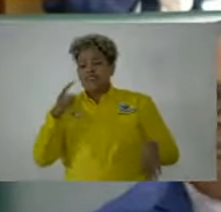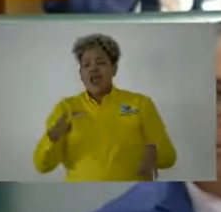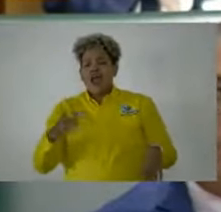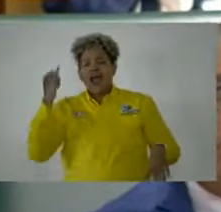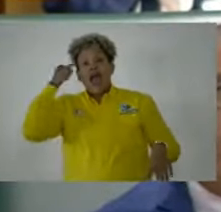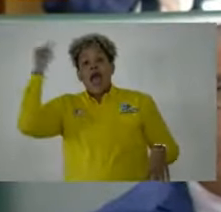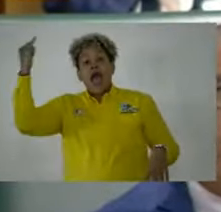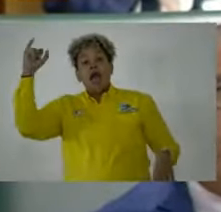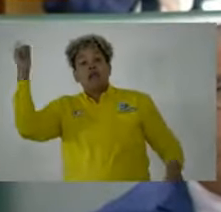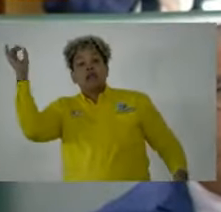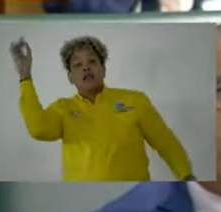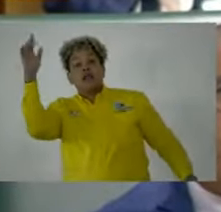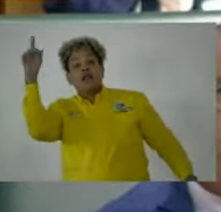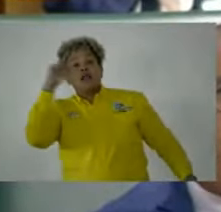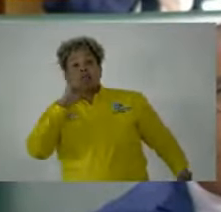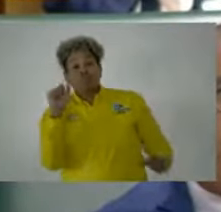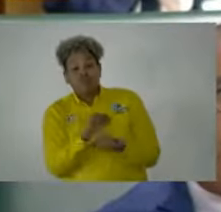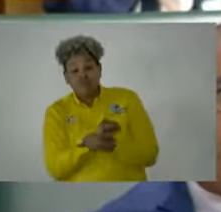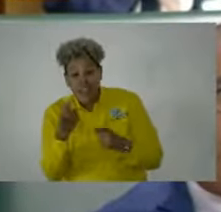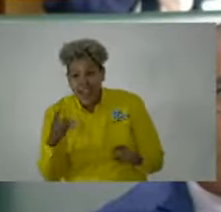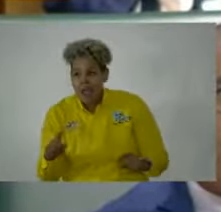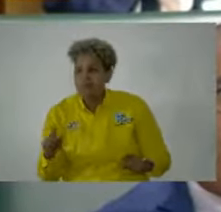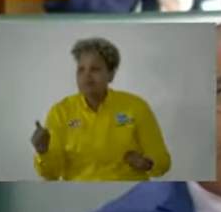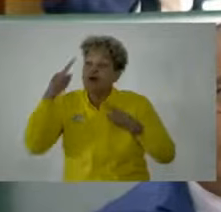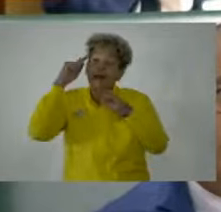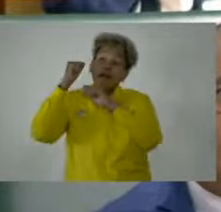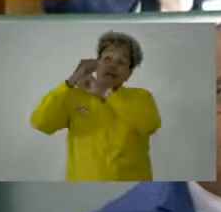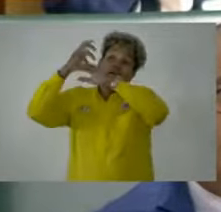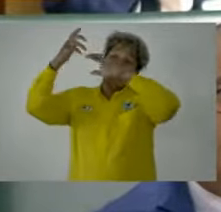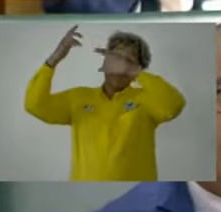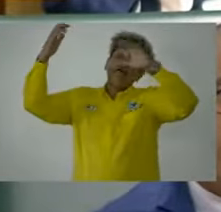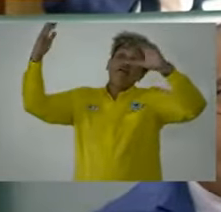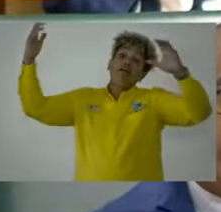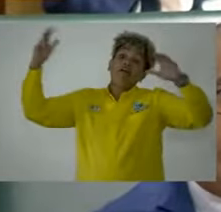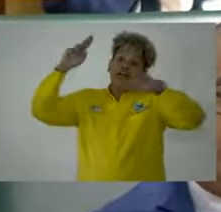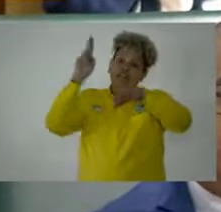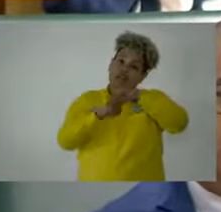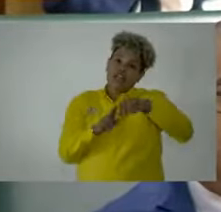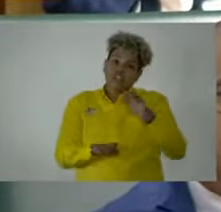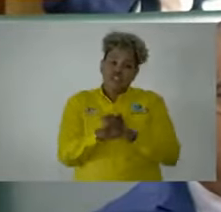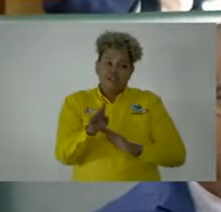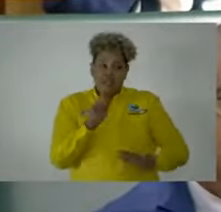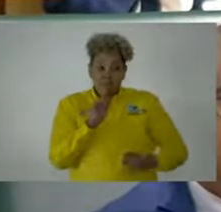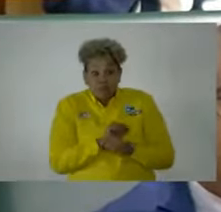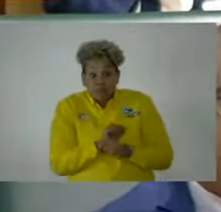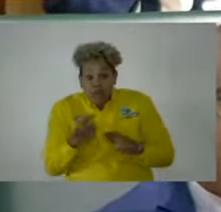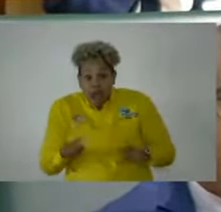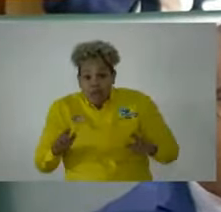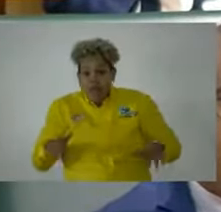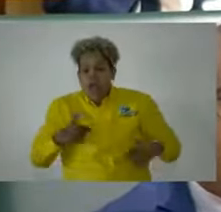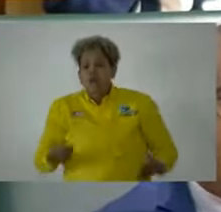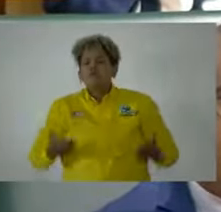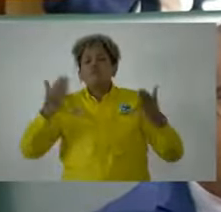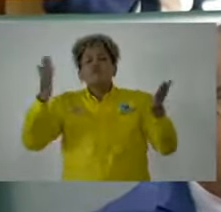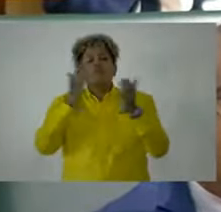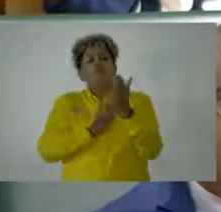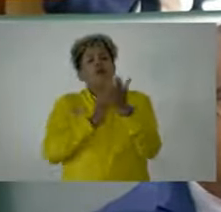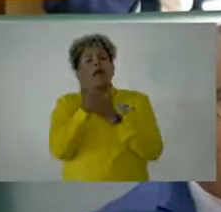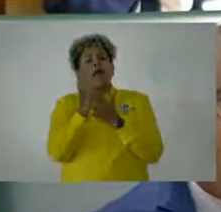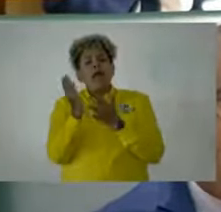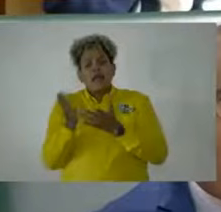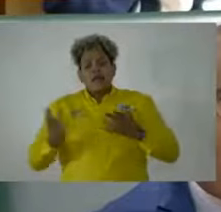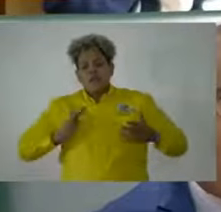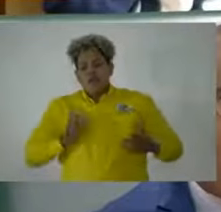pie-in-the-sky ideas masquerading as a vision of national development. I will now present some elements of